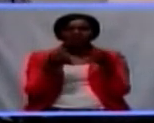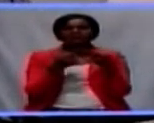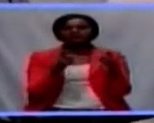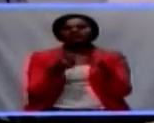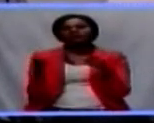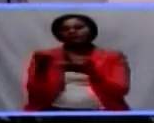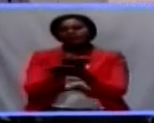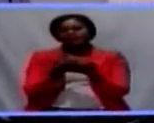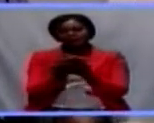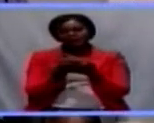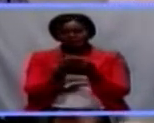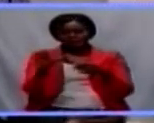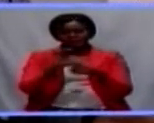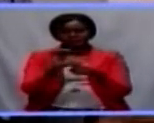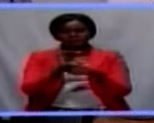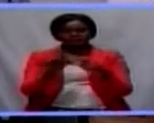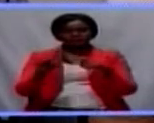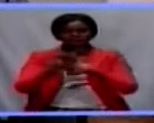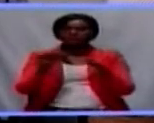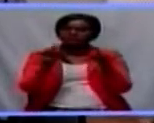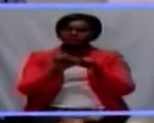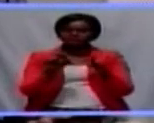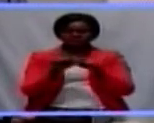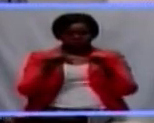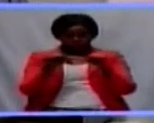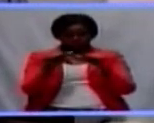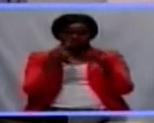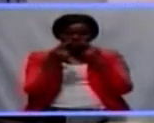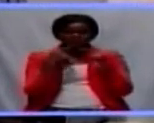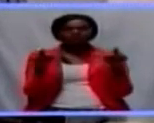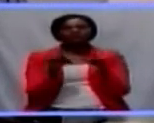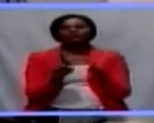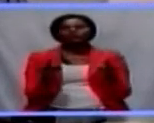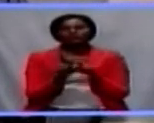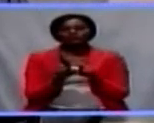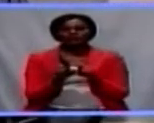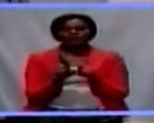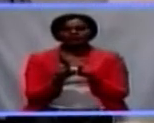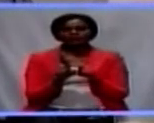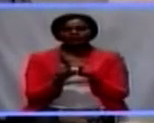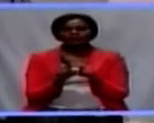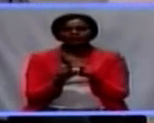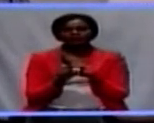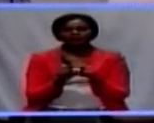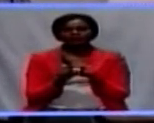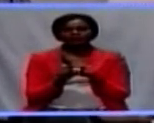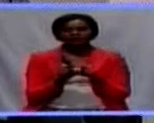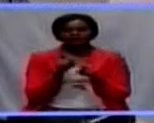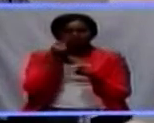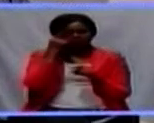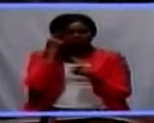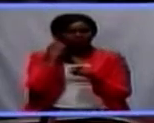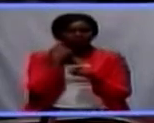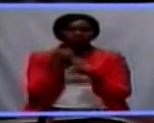from copper to something else, and today we are still talking about that, okay? Expanding the tax base has been there. Now,